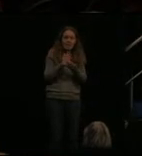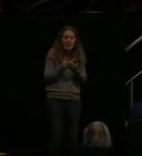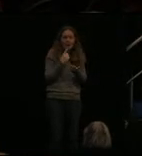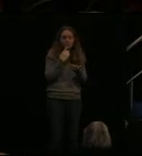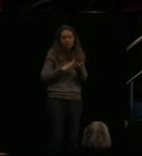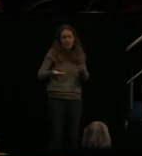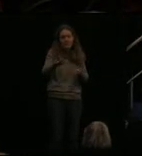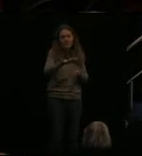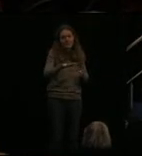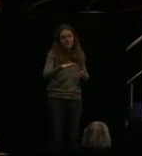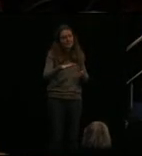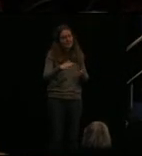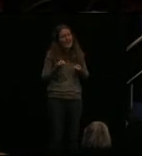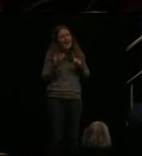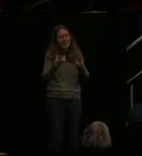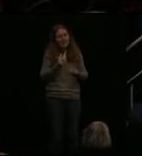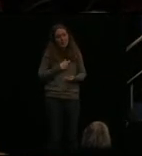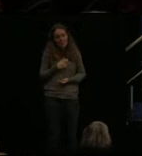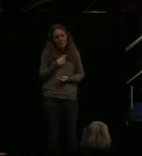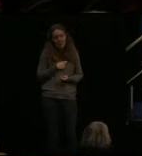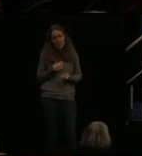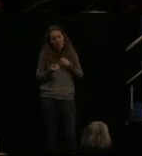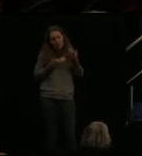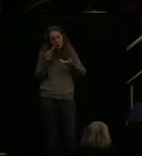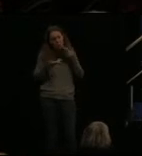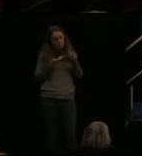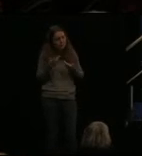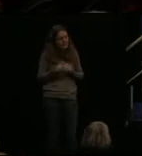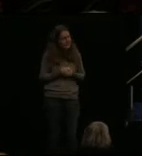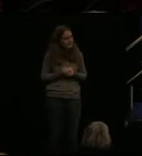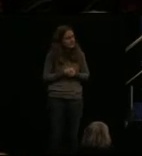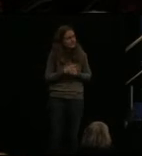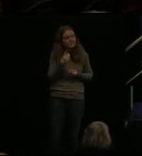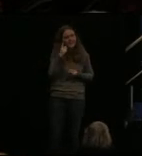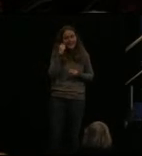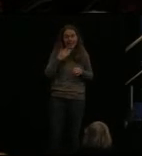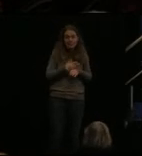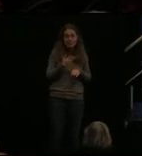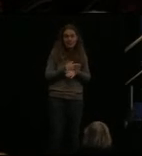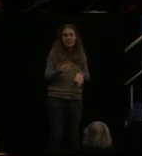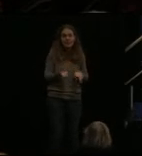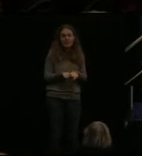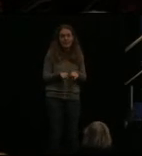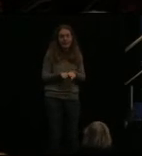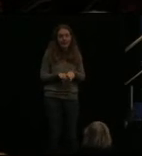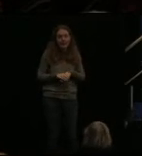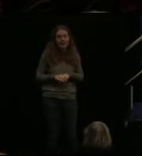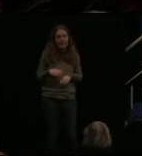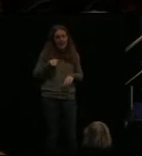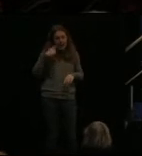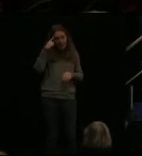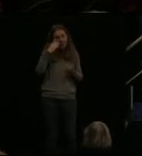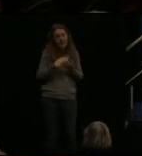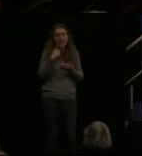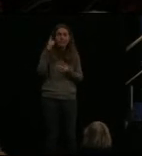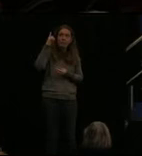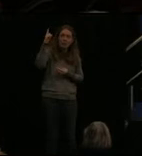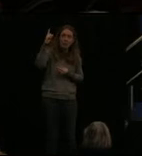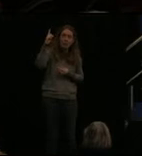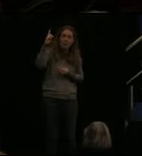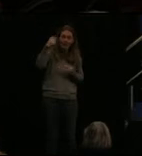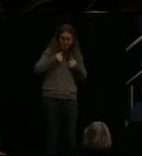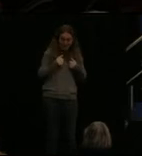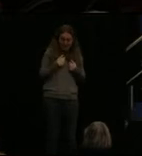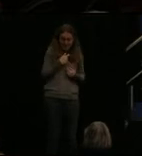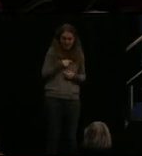you like, I'll give you a little personal story, because it can be very practical as well. I believe that God has, for